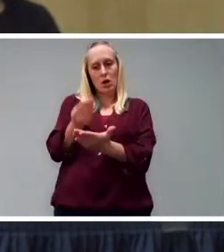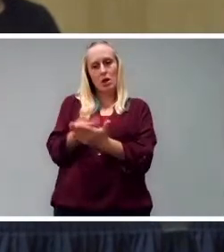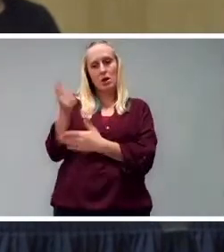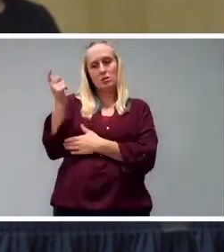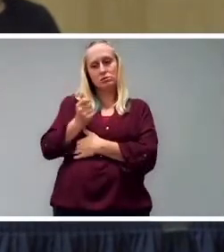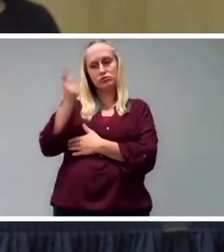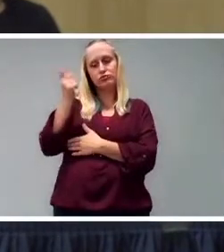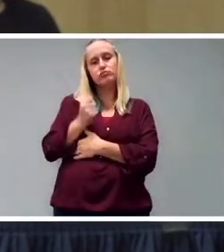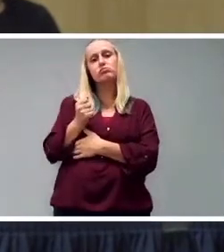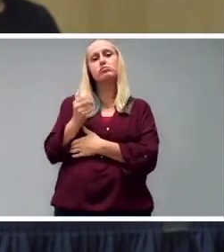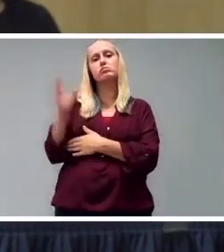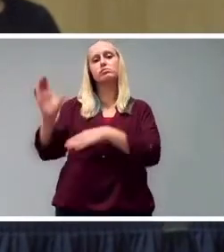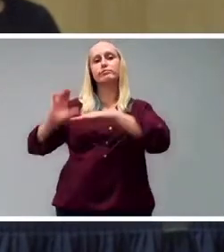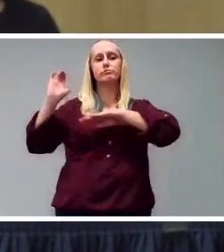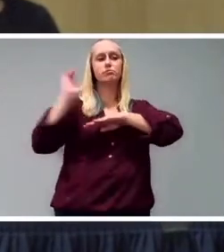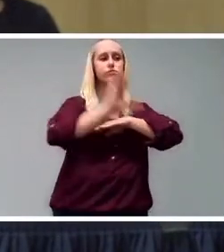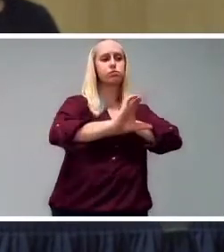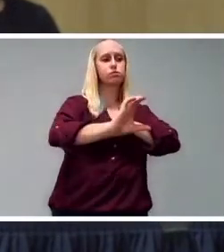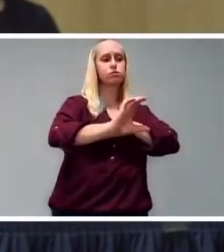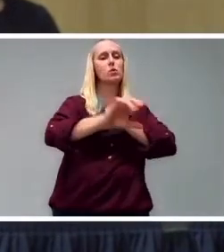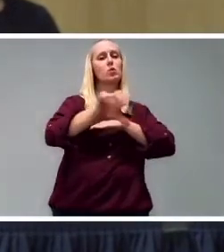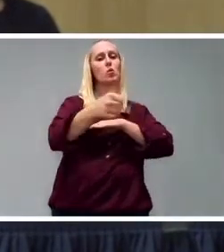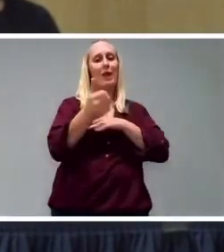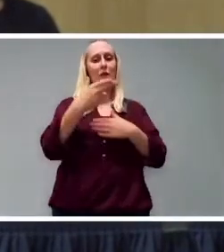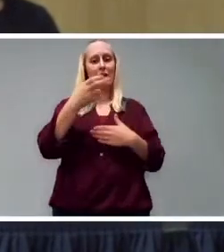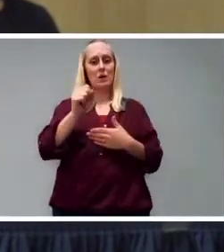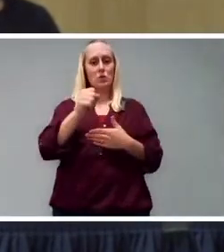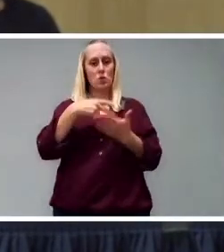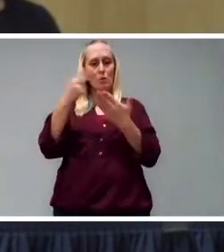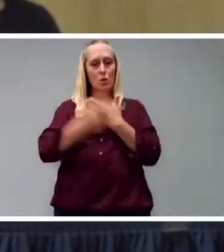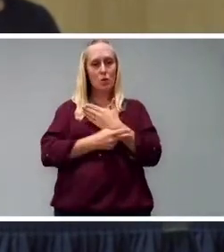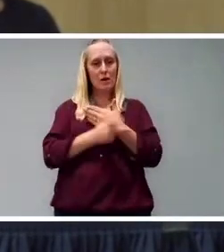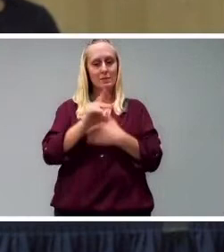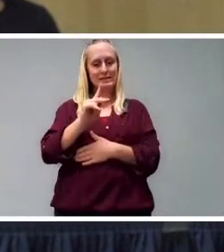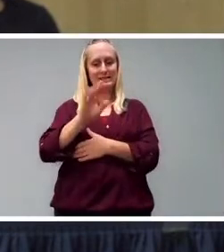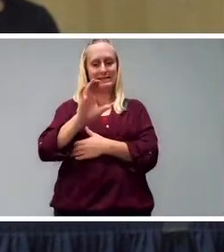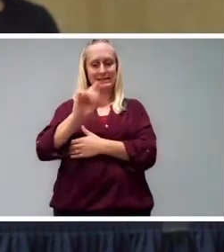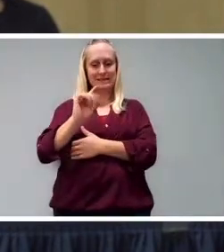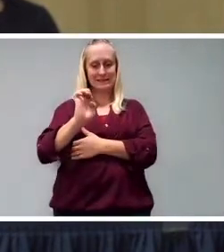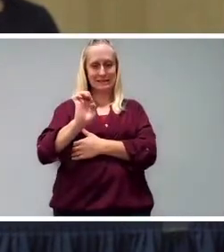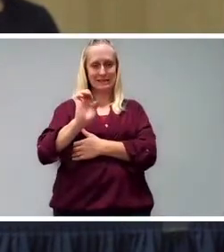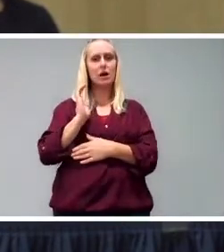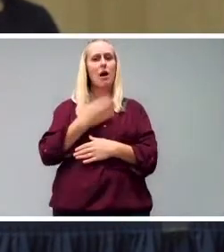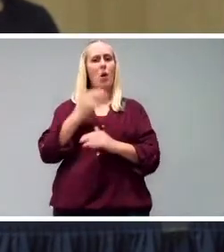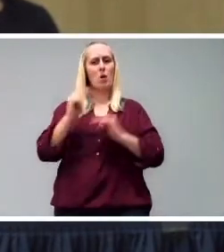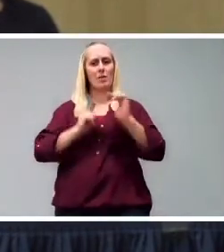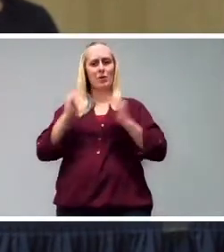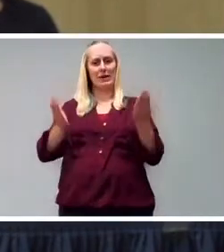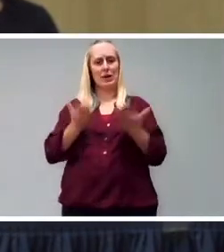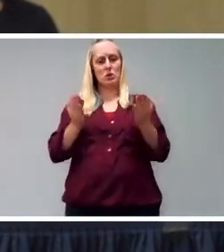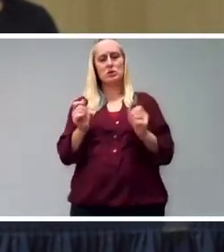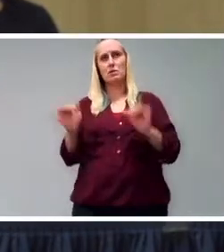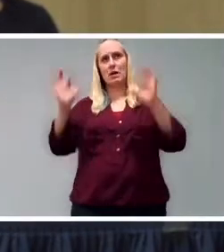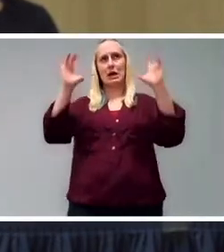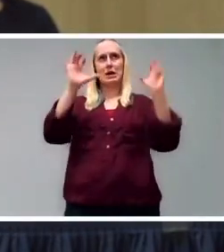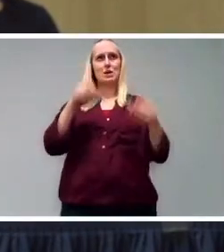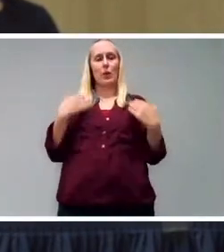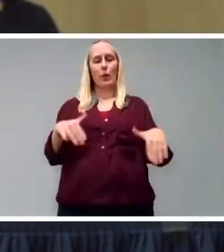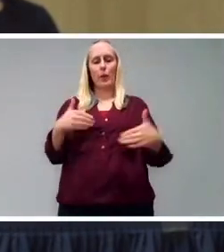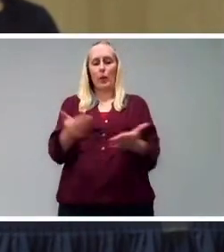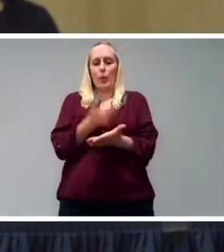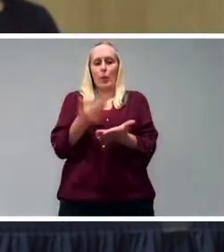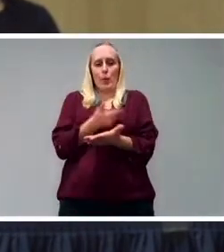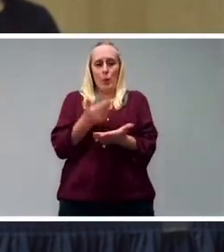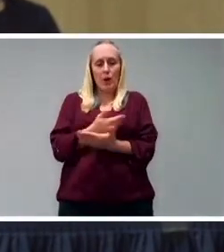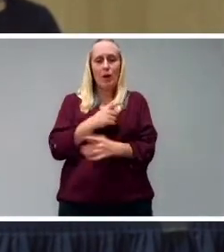pour into our resident high school CTE programs. You know, our building is incredible, it's stunning, it's state of the art, But boy, I